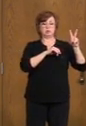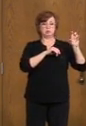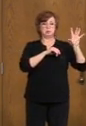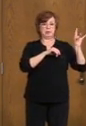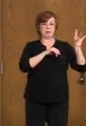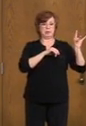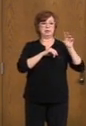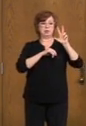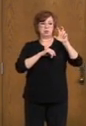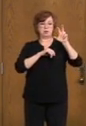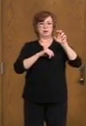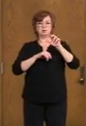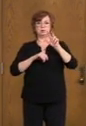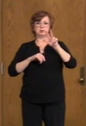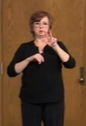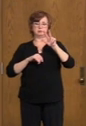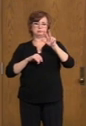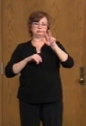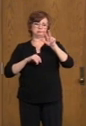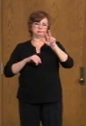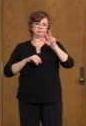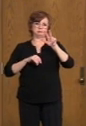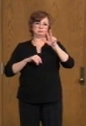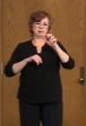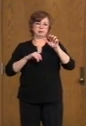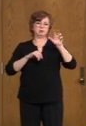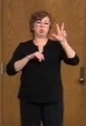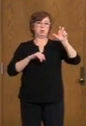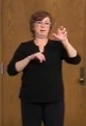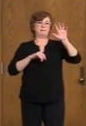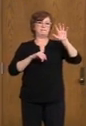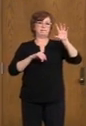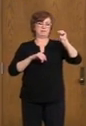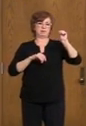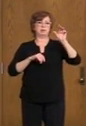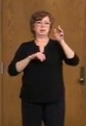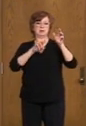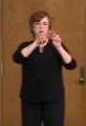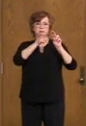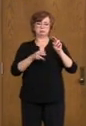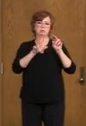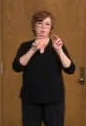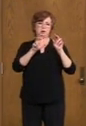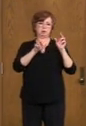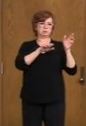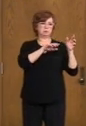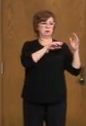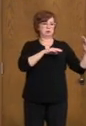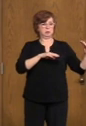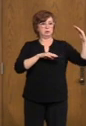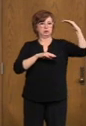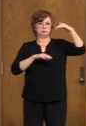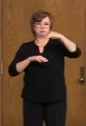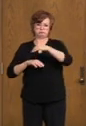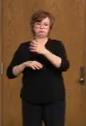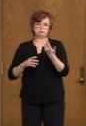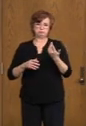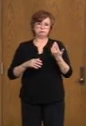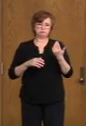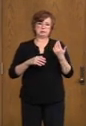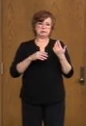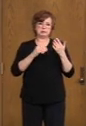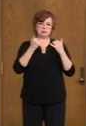that downward trajectory, but most certainly I think it's fair to say that our cases here in the province on the 7-day rolling average are